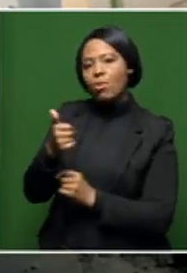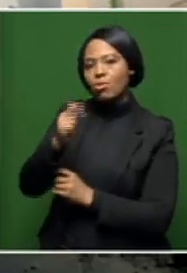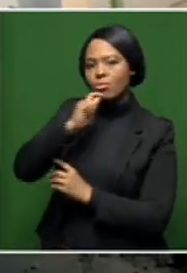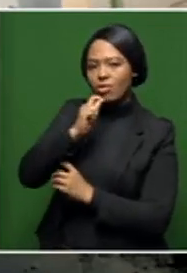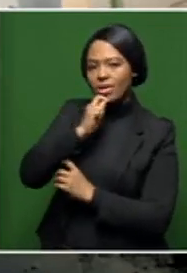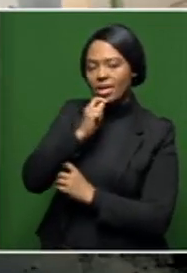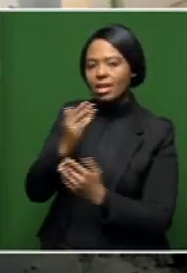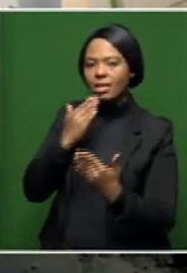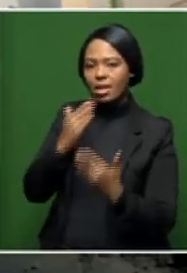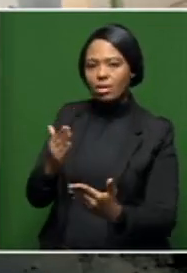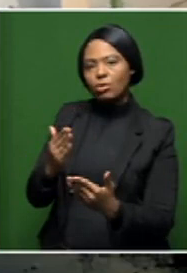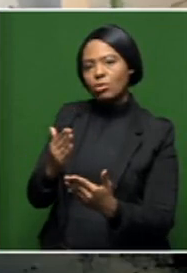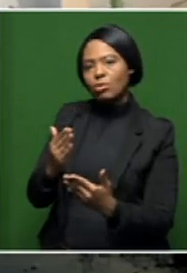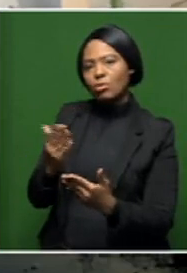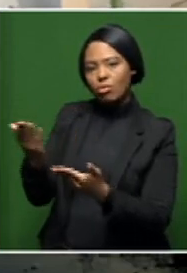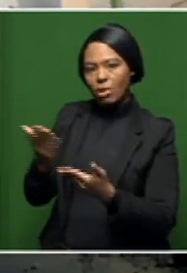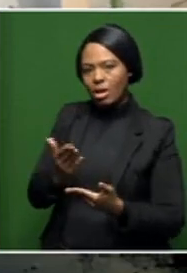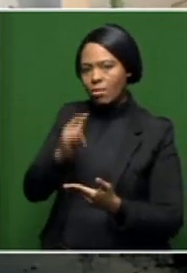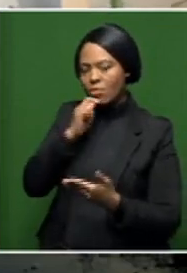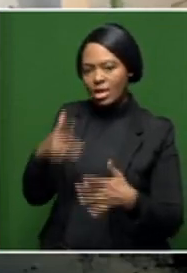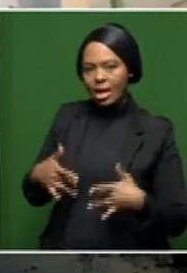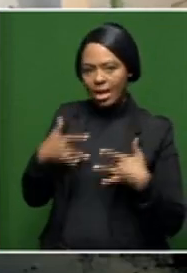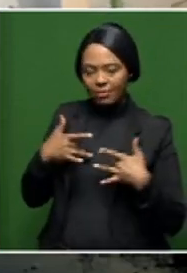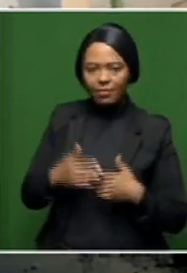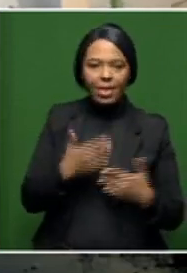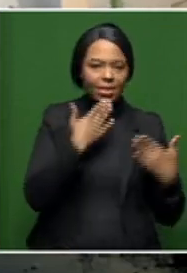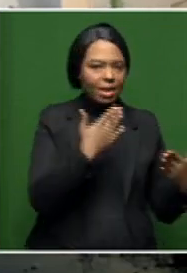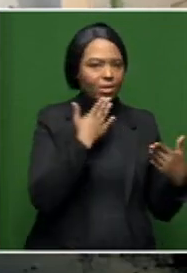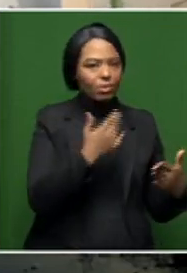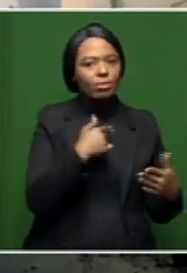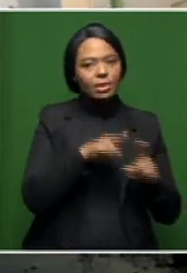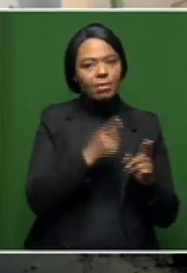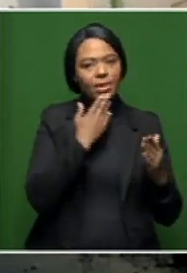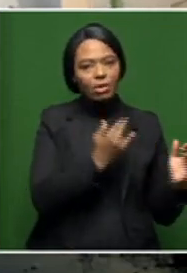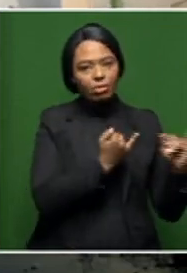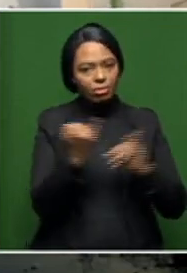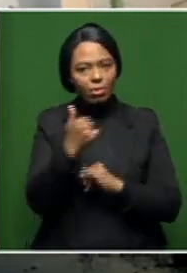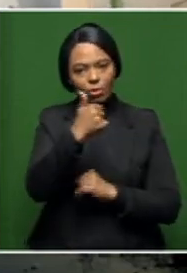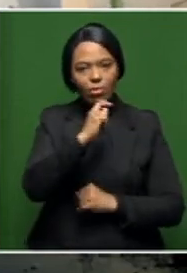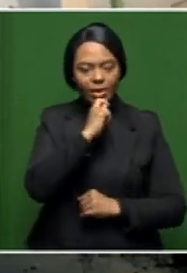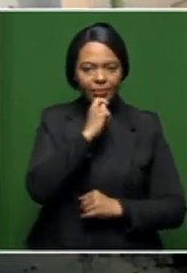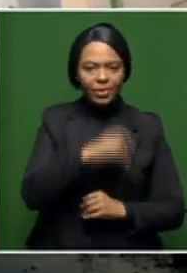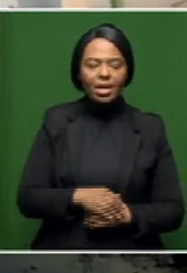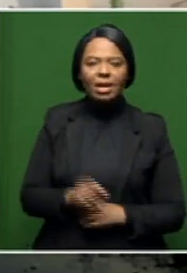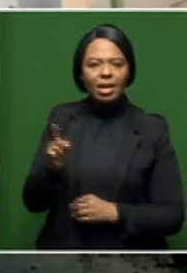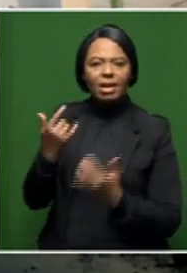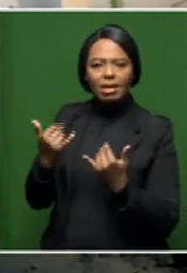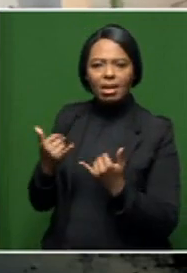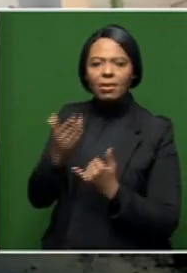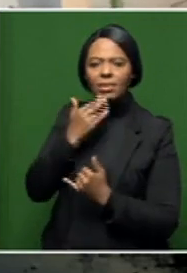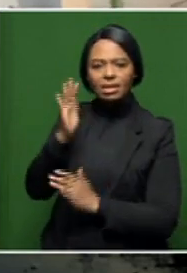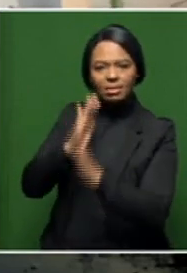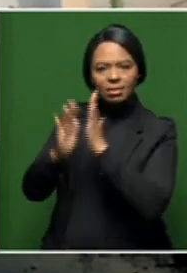morning, Simpiwe, and good morning to all the viewers at home. It's really great to be here. It is indeed a great pleasure having you join us this morning. Now, first of all, take us through the background